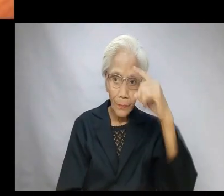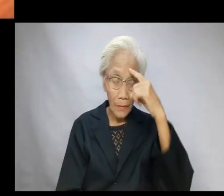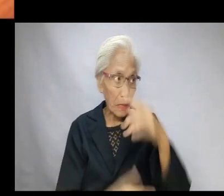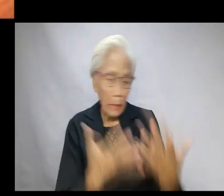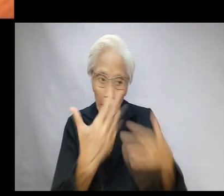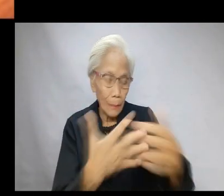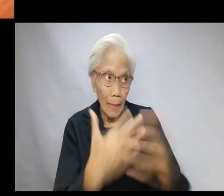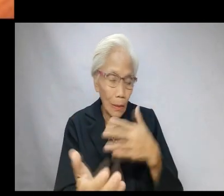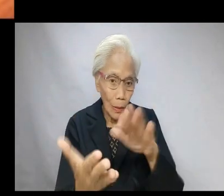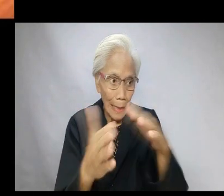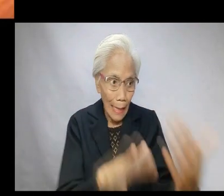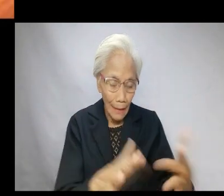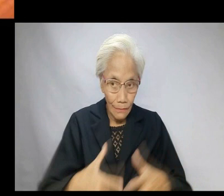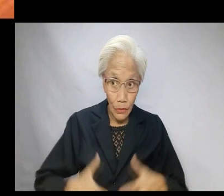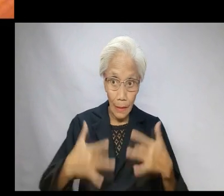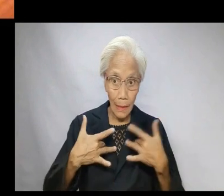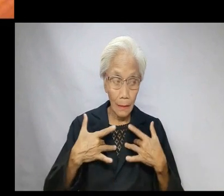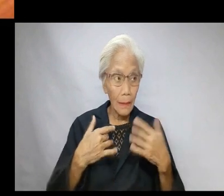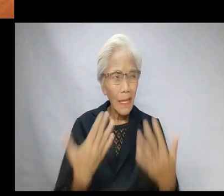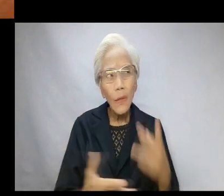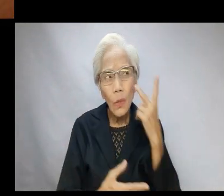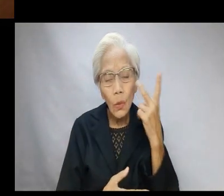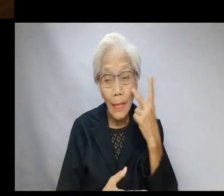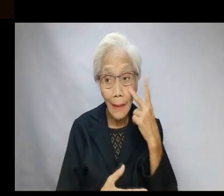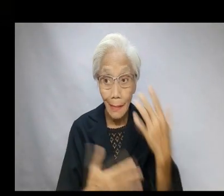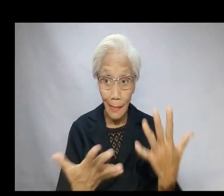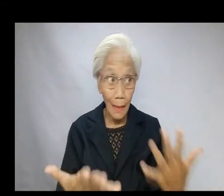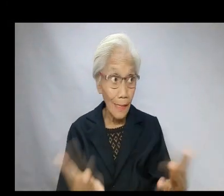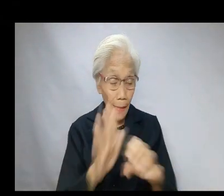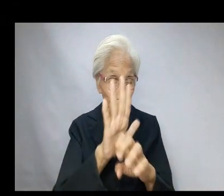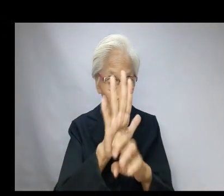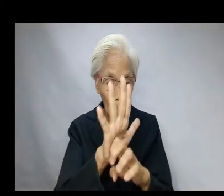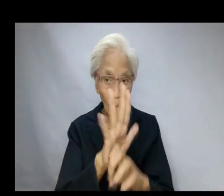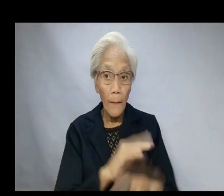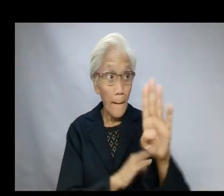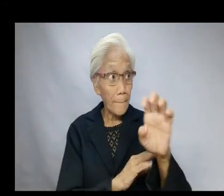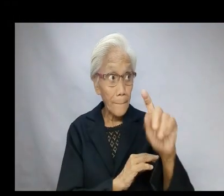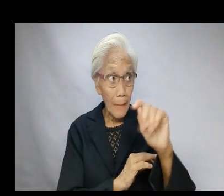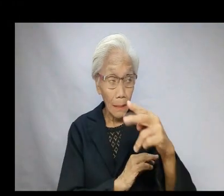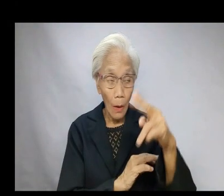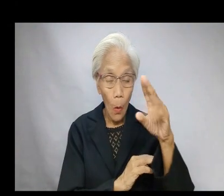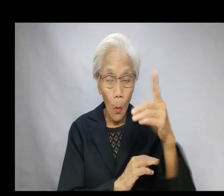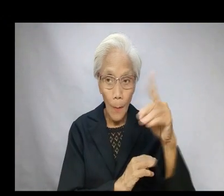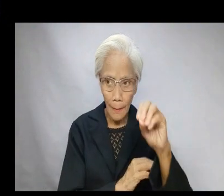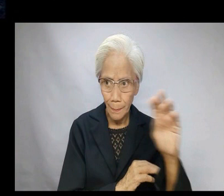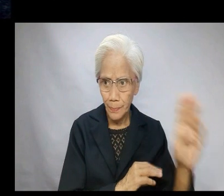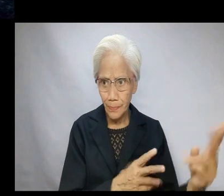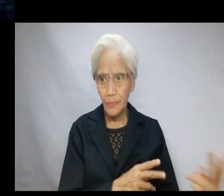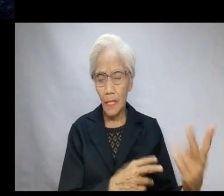can mean life or death. Let us look at this example. Ludwig van Beethoven. In